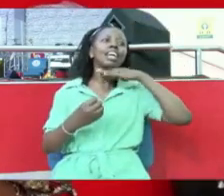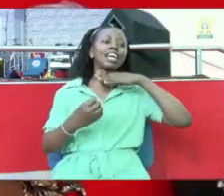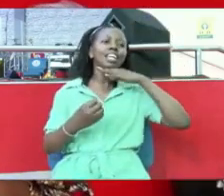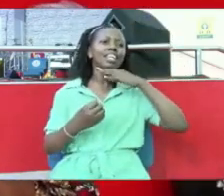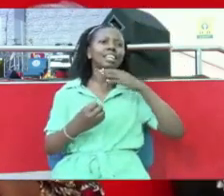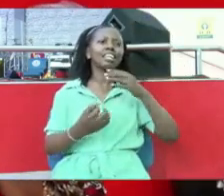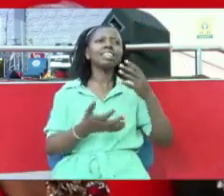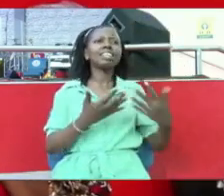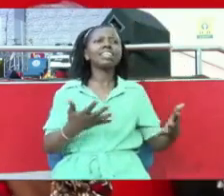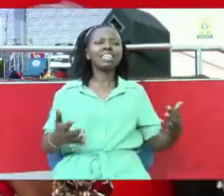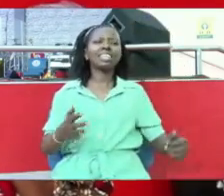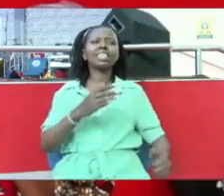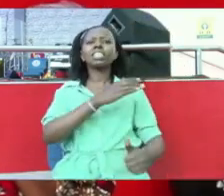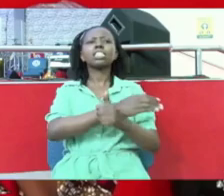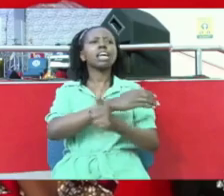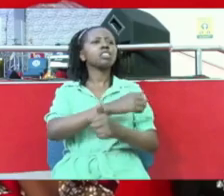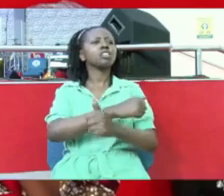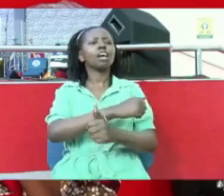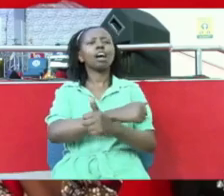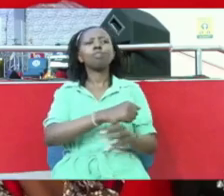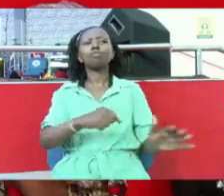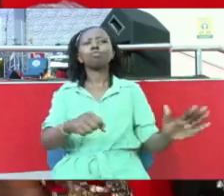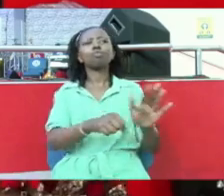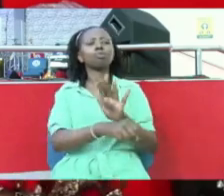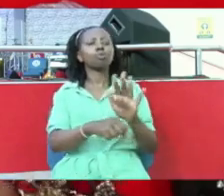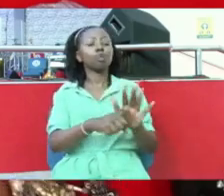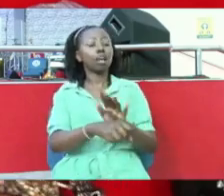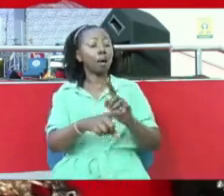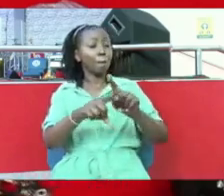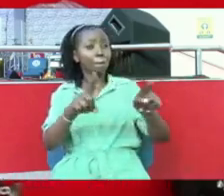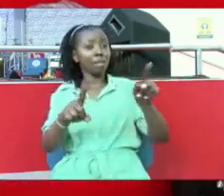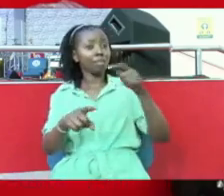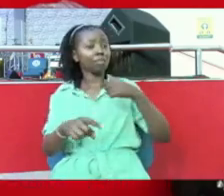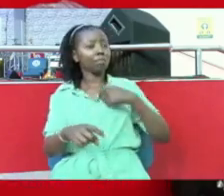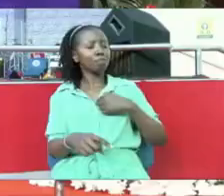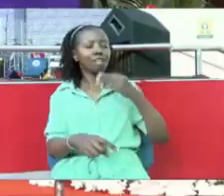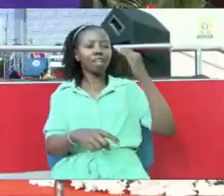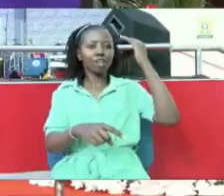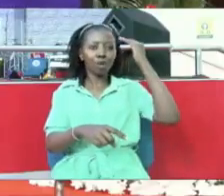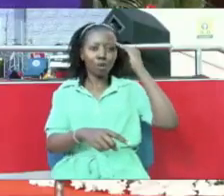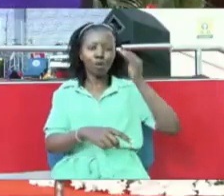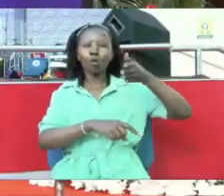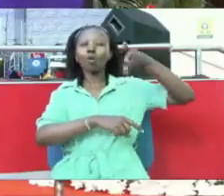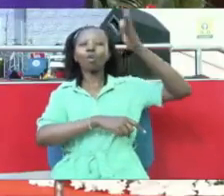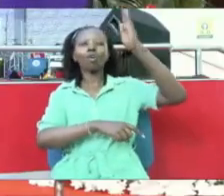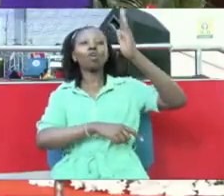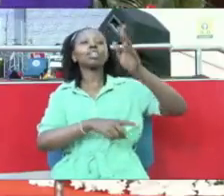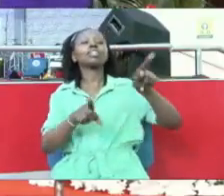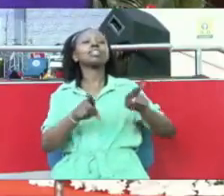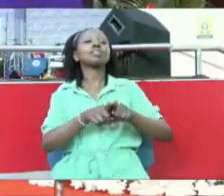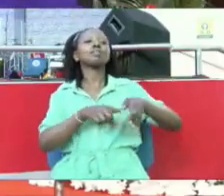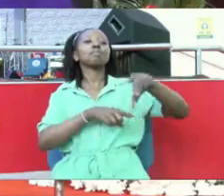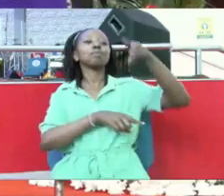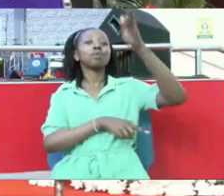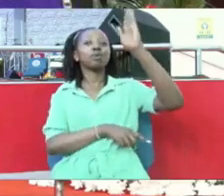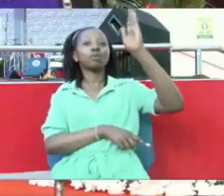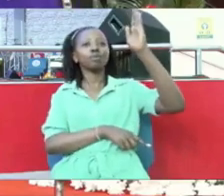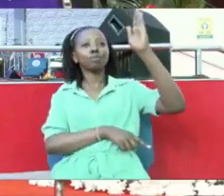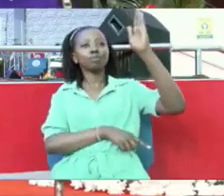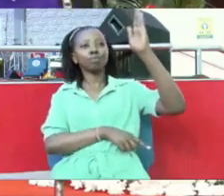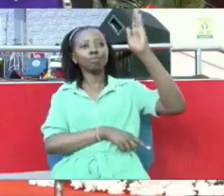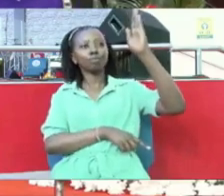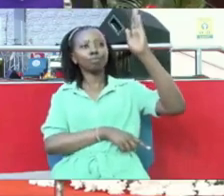wa nne unamaanisha ya kwamba mambo ya kuna hatari pale. But I am still knowing that he is God. Lakini najua ya kwamba Mungu yuko pamoja